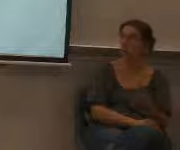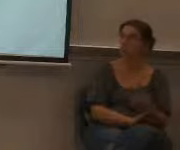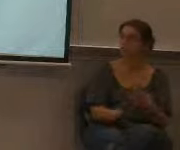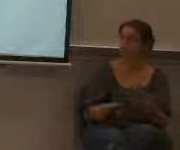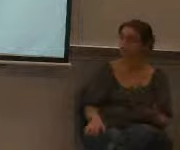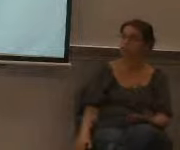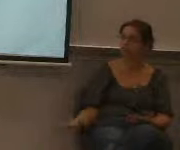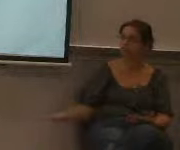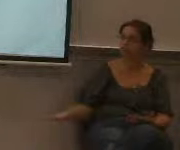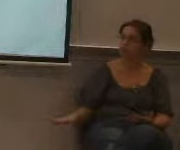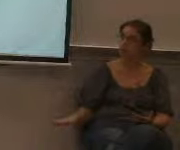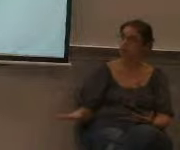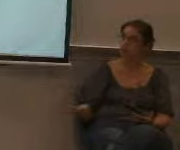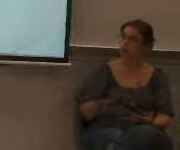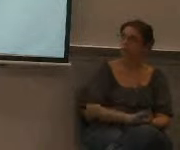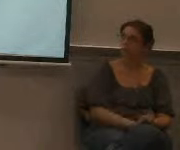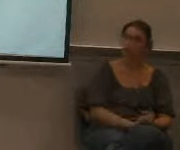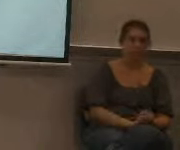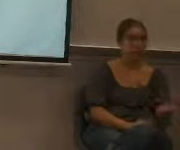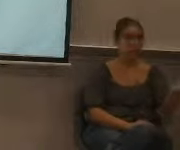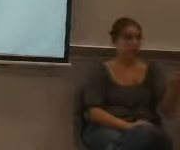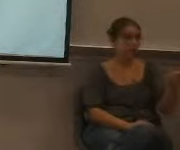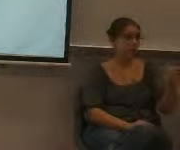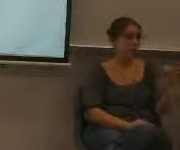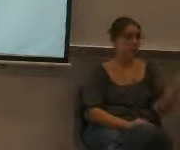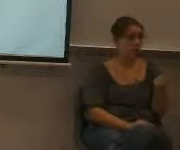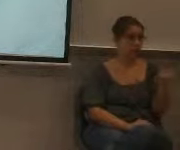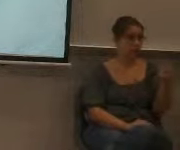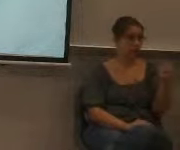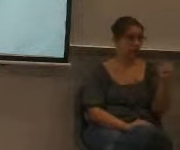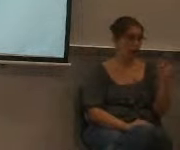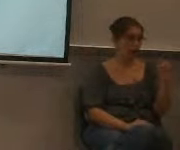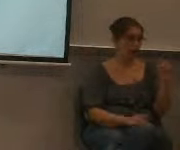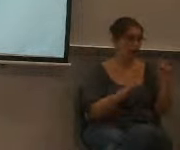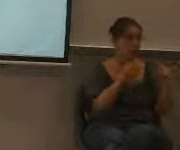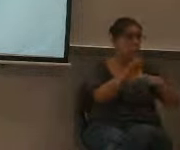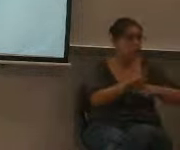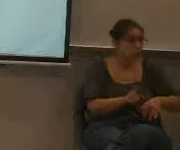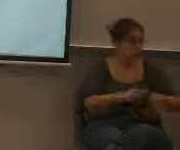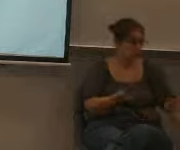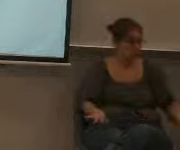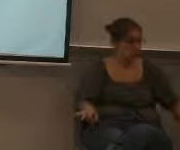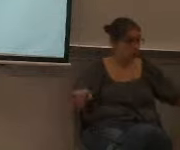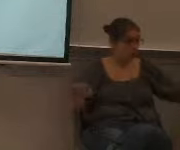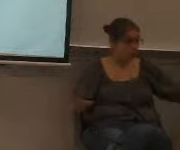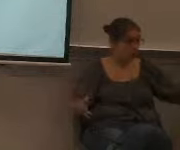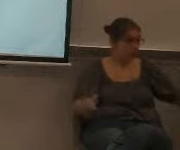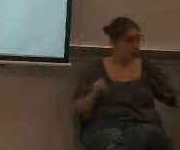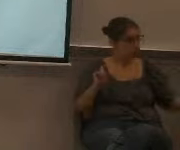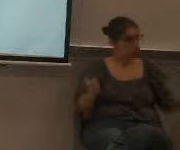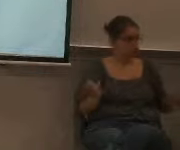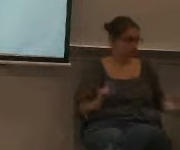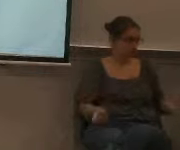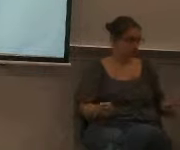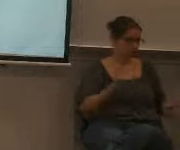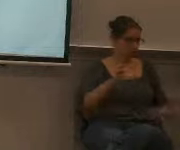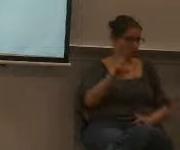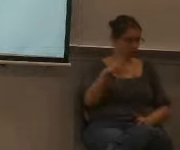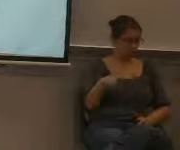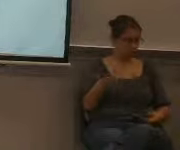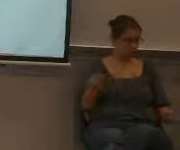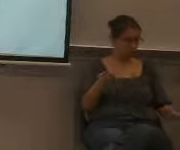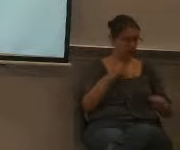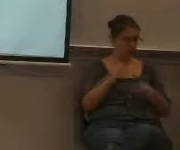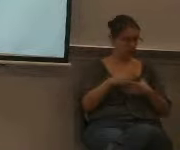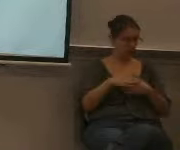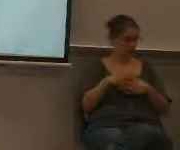where it's used to flooding? yeah, so any habitat that's used to flooding, it basically changes. So the croplands that are on